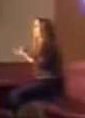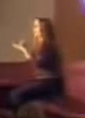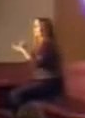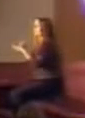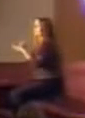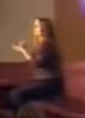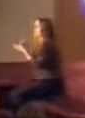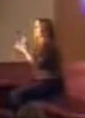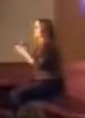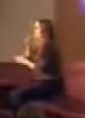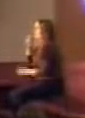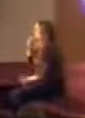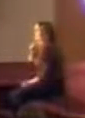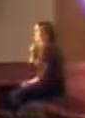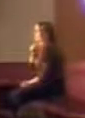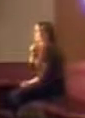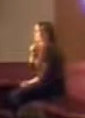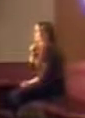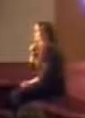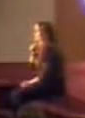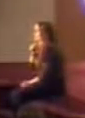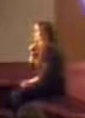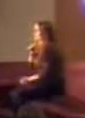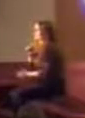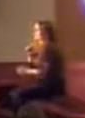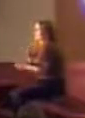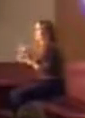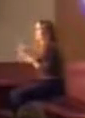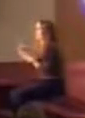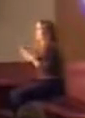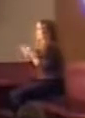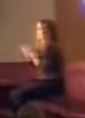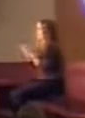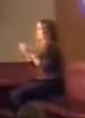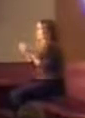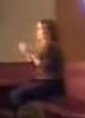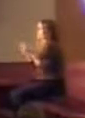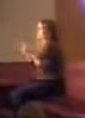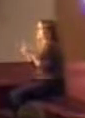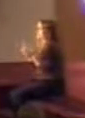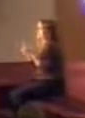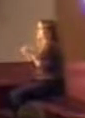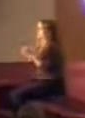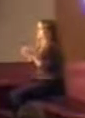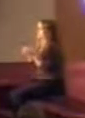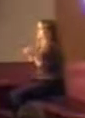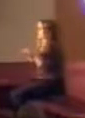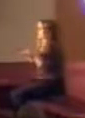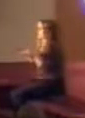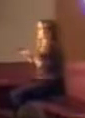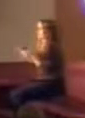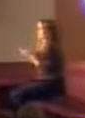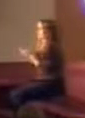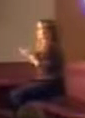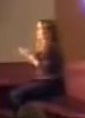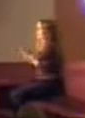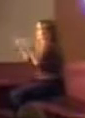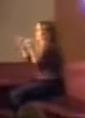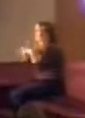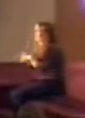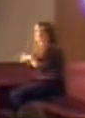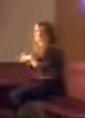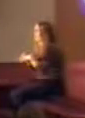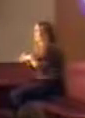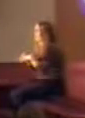then the building shook again, and more debris fell, and she says, I thought I was going to go down, but I didn't. I stayed right